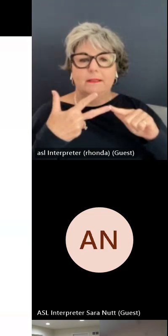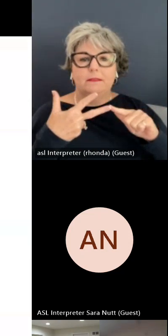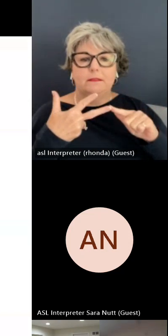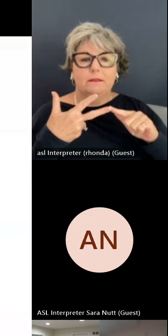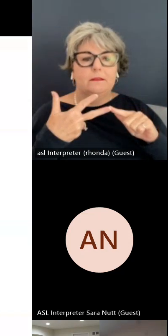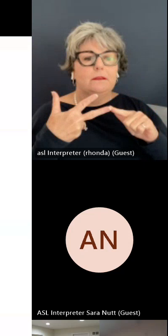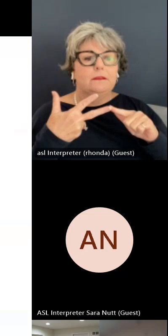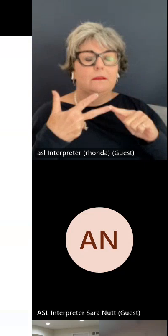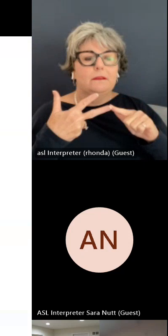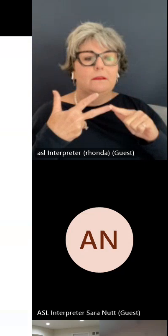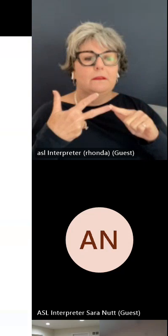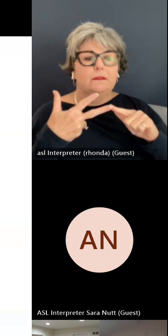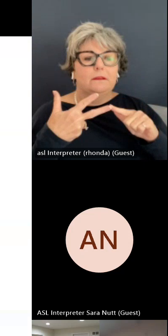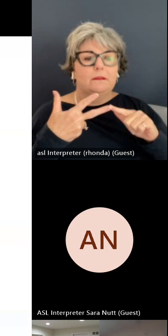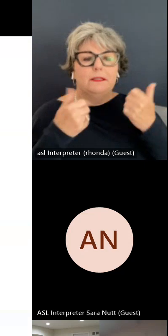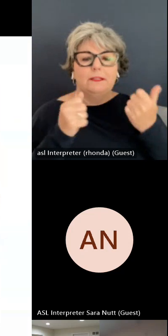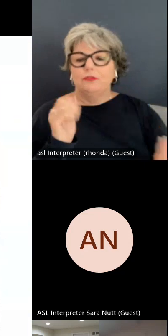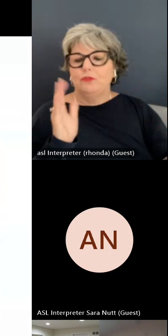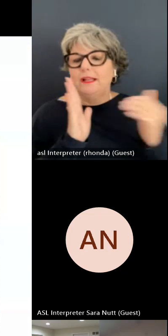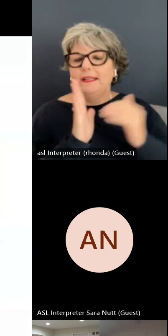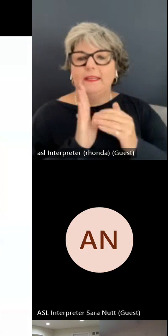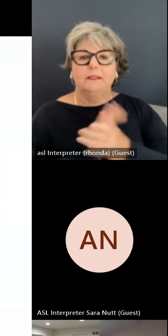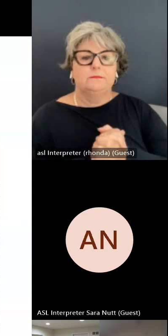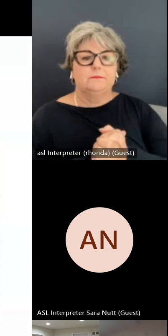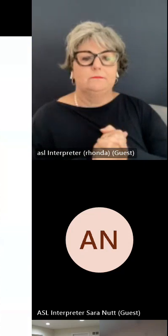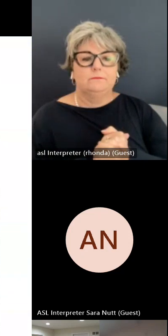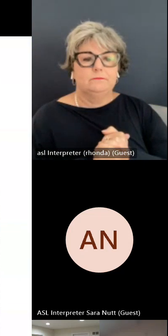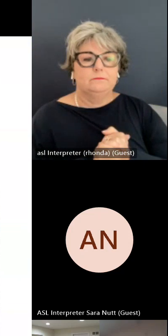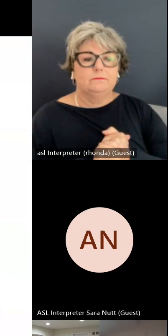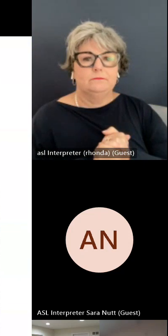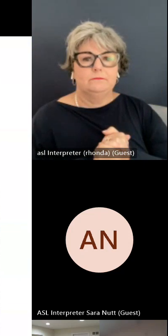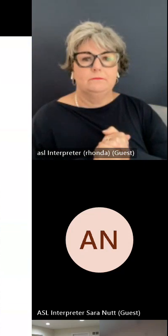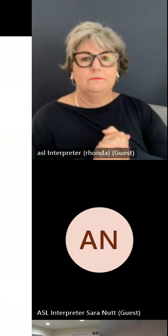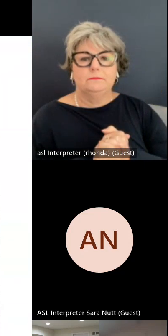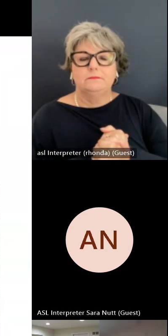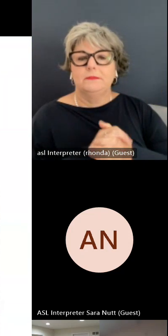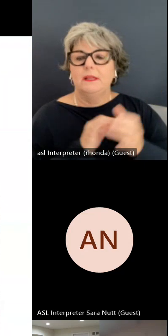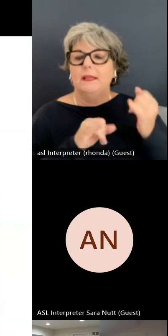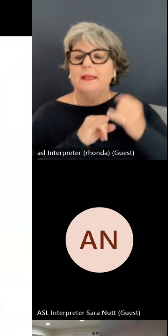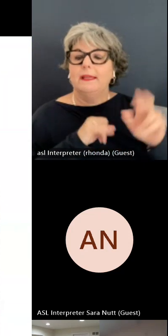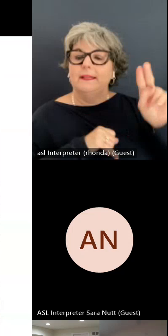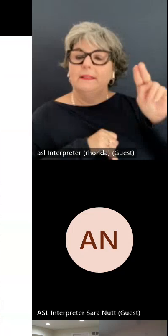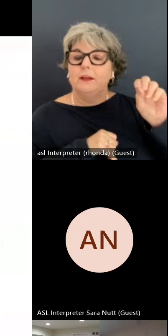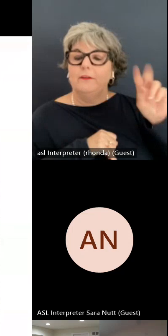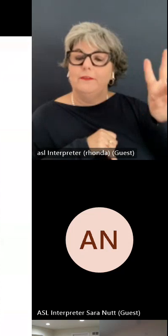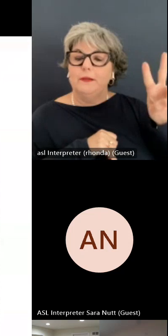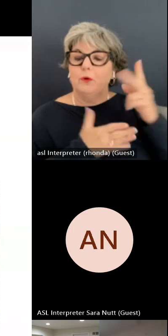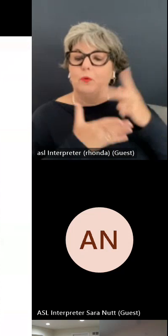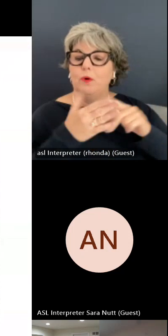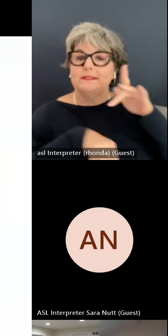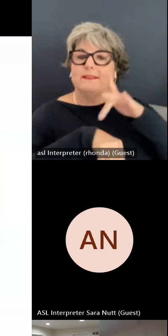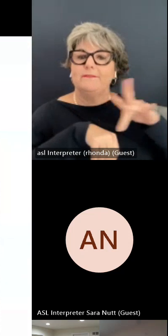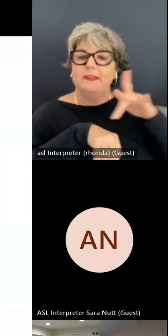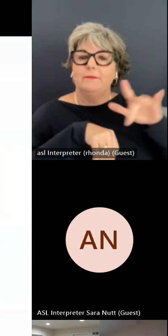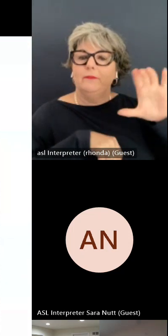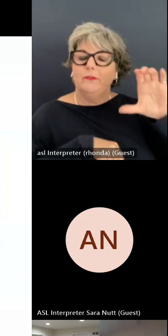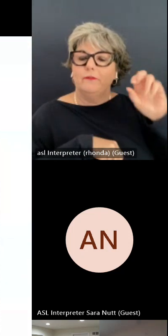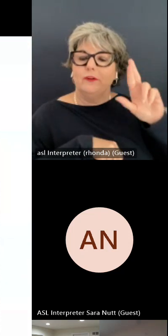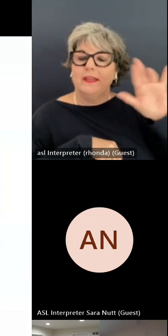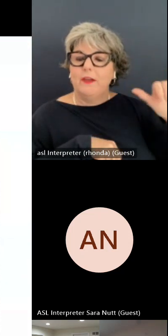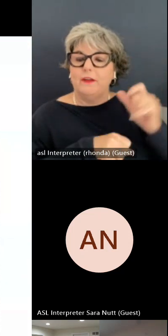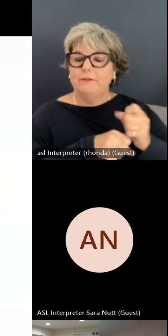three things. Let's try it again. At the end of November, what is the amount that would be available for carryover to the next